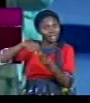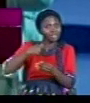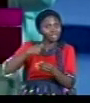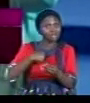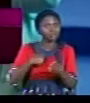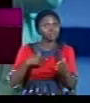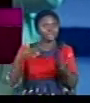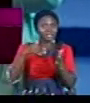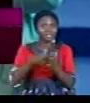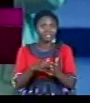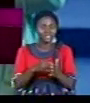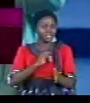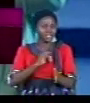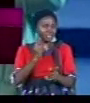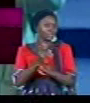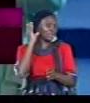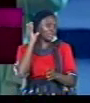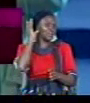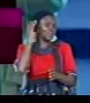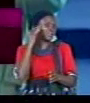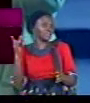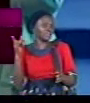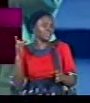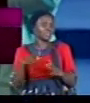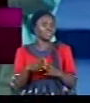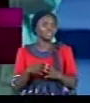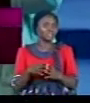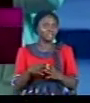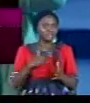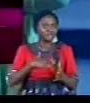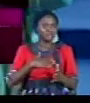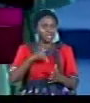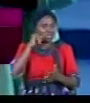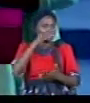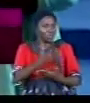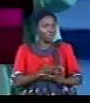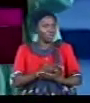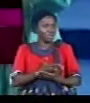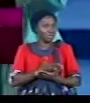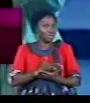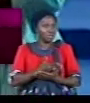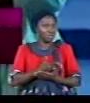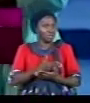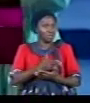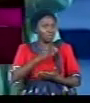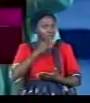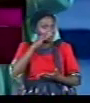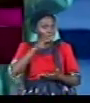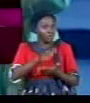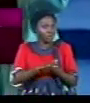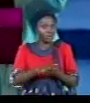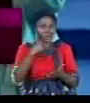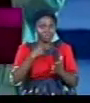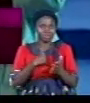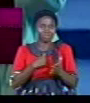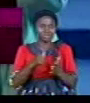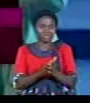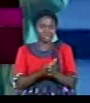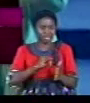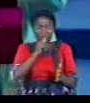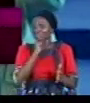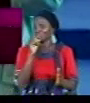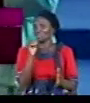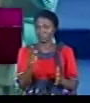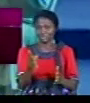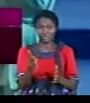tap at my hip pocket. My wife was telling me, I am not okay. I said, you are okay. I said, you are okay. I